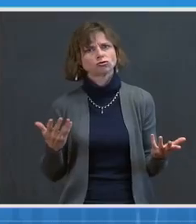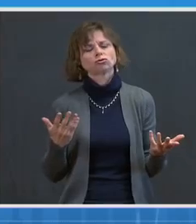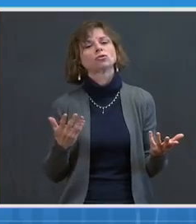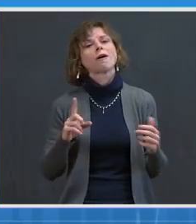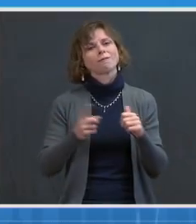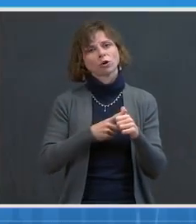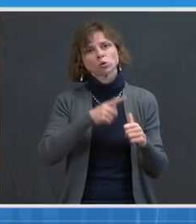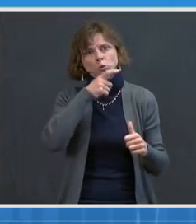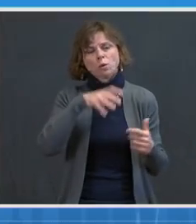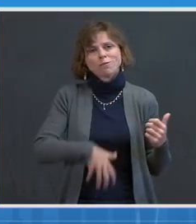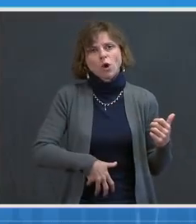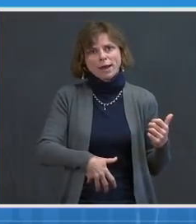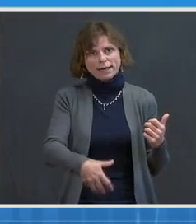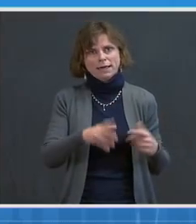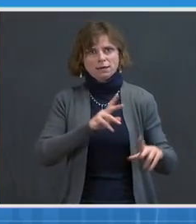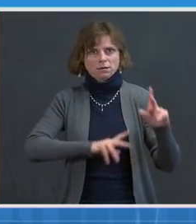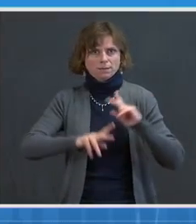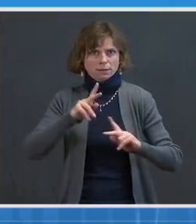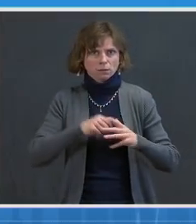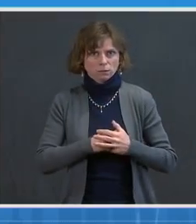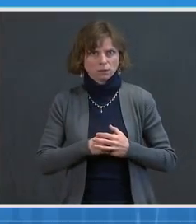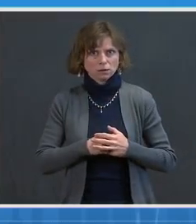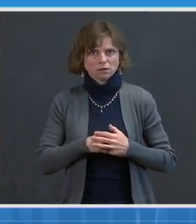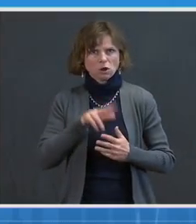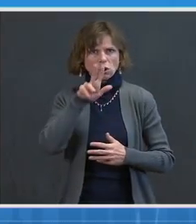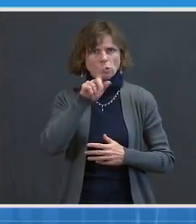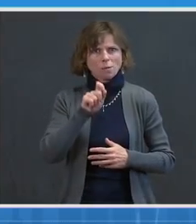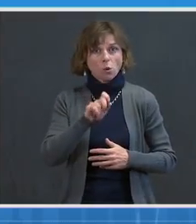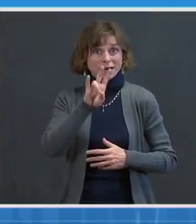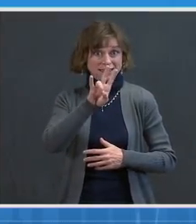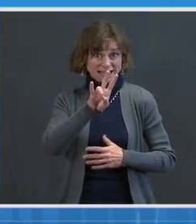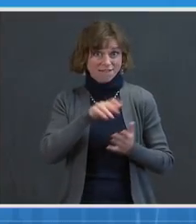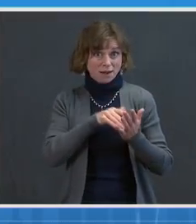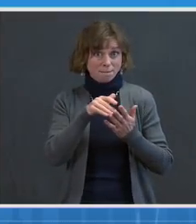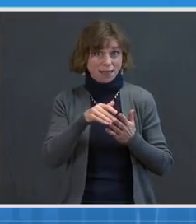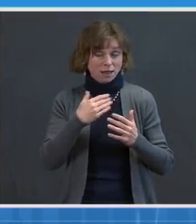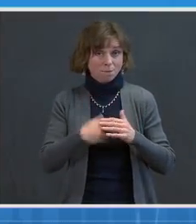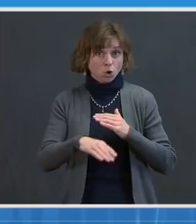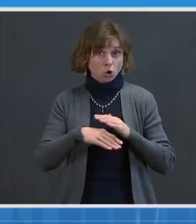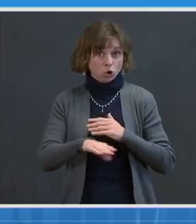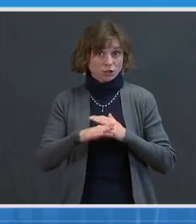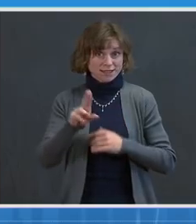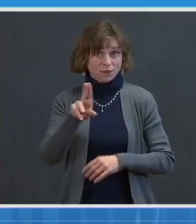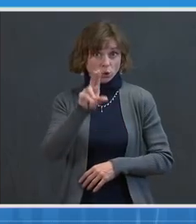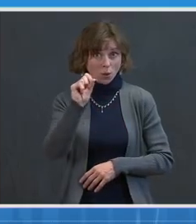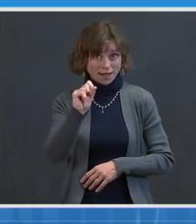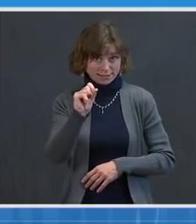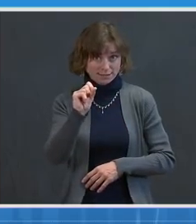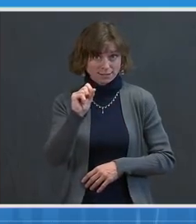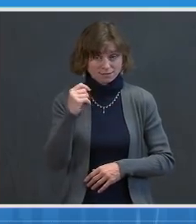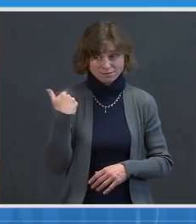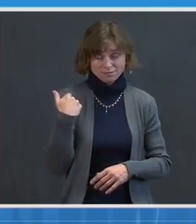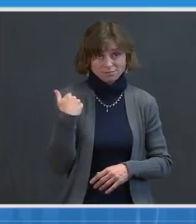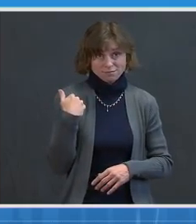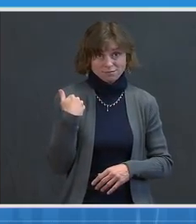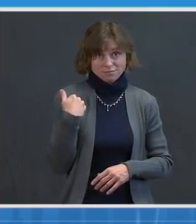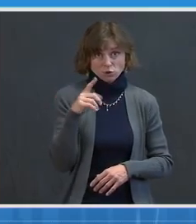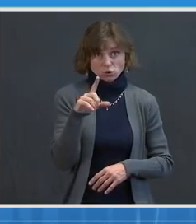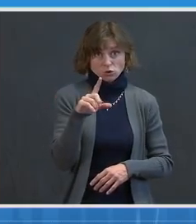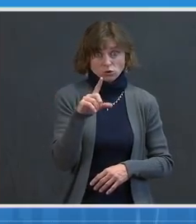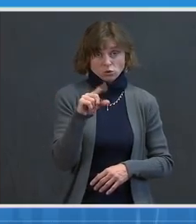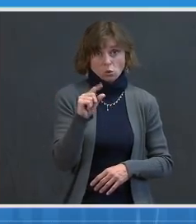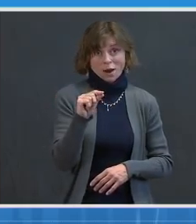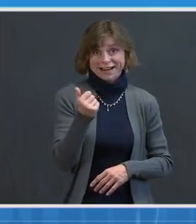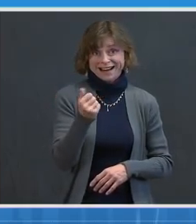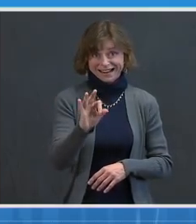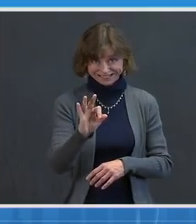pregnant individuals. There are about 3.7 million births in the United States in 2019. Then